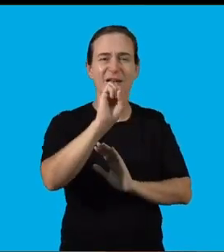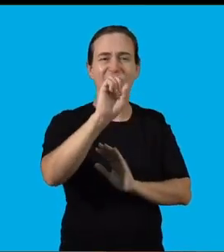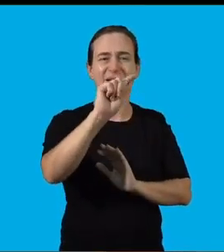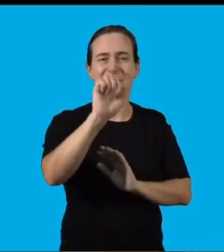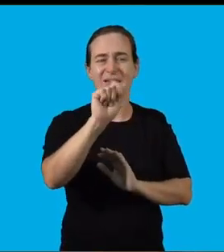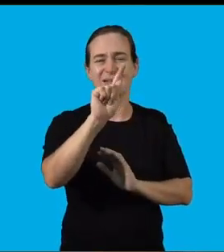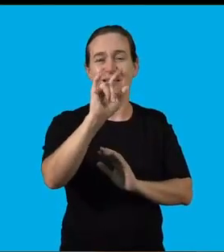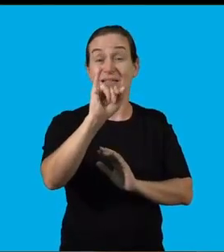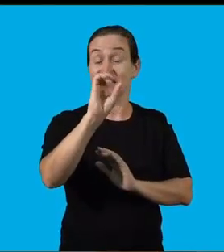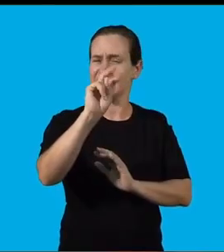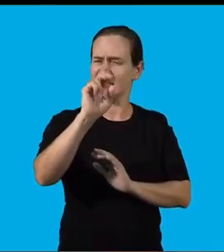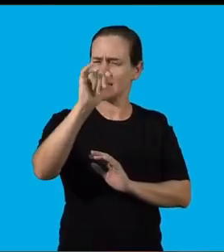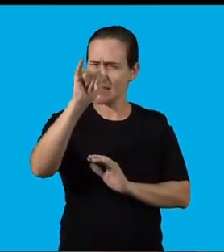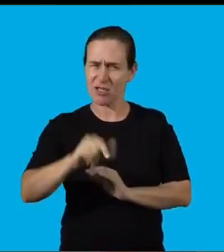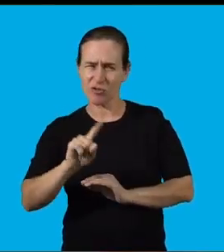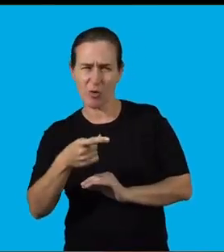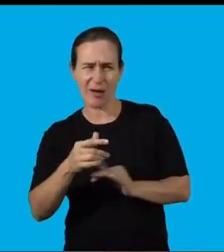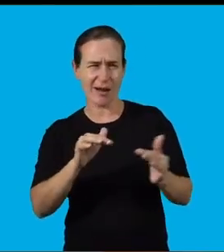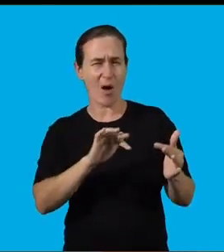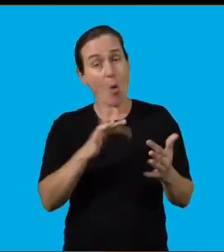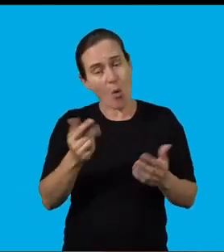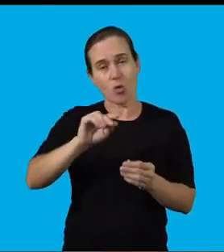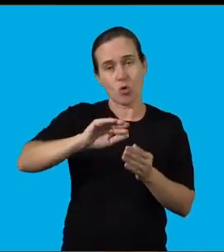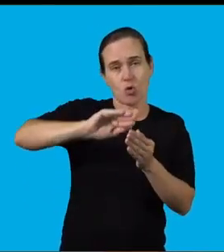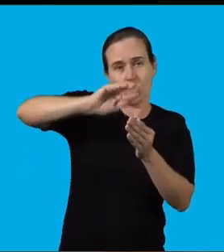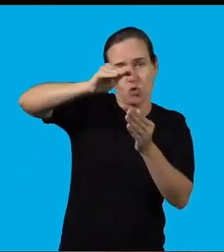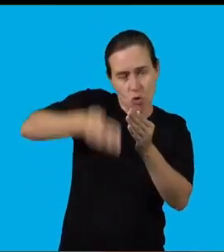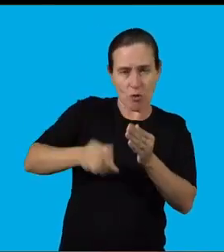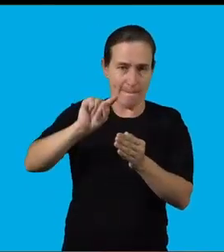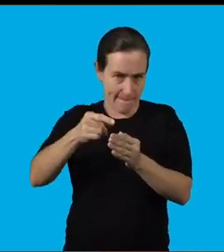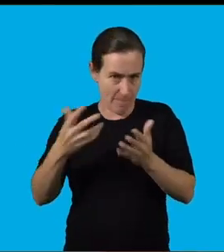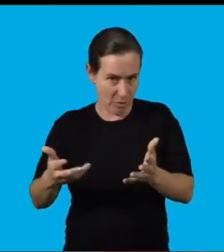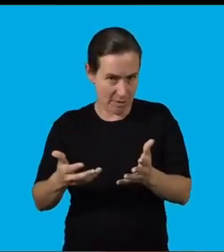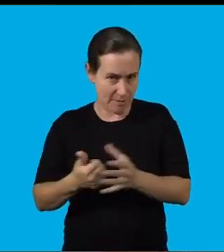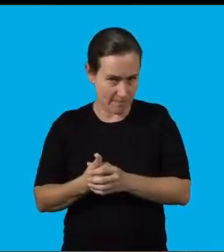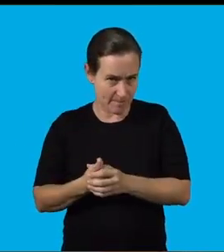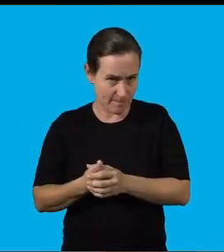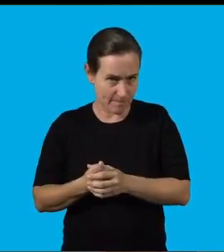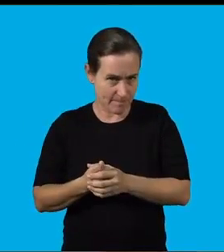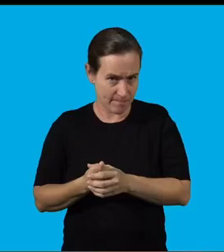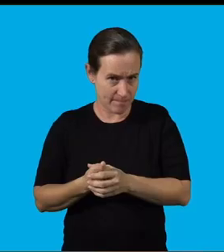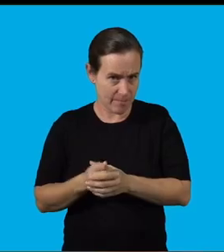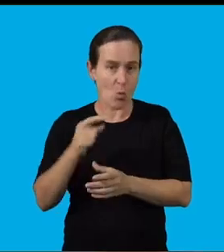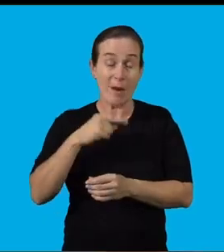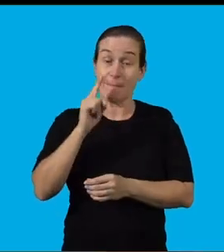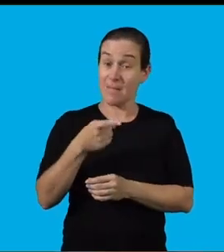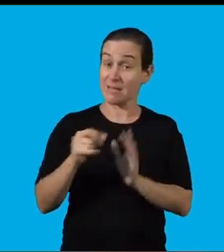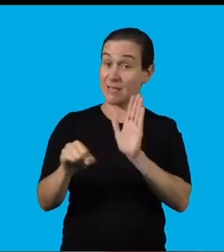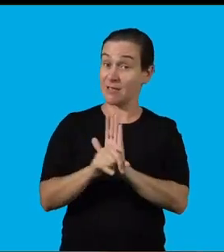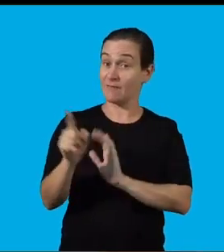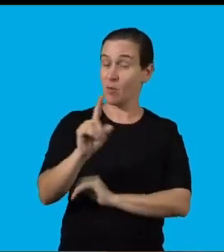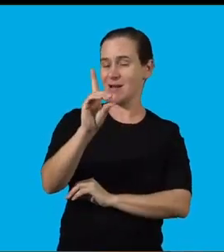do we find turning points in calculus? We have to take the derivative. That's something we discussed right at the beginning. Stationary points, turning points, we find